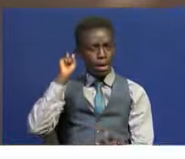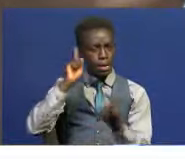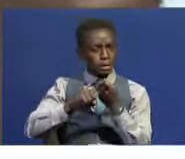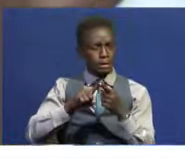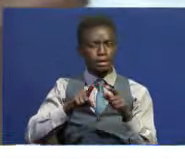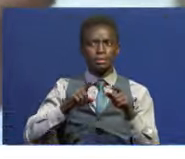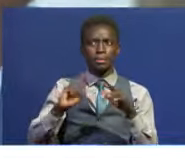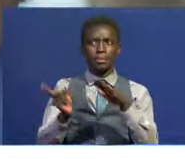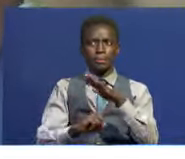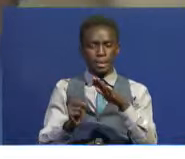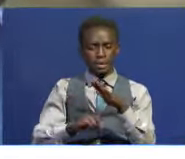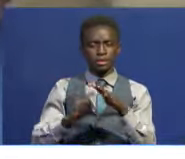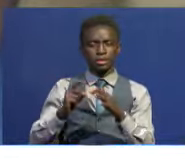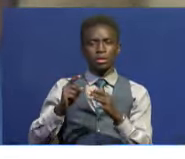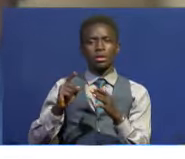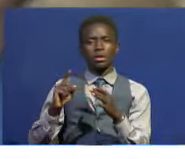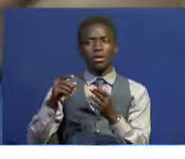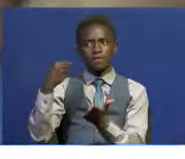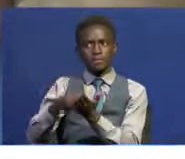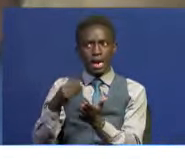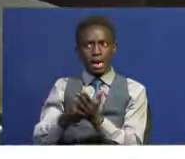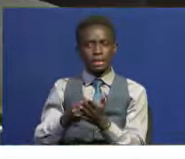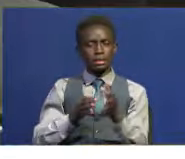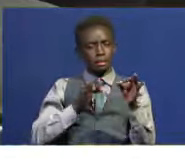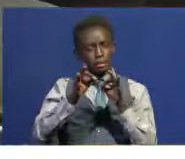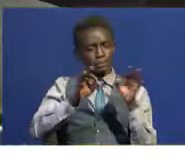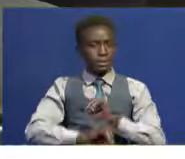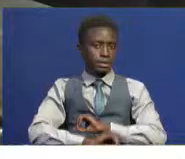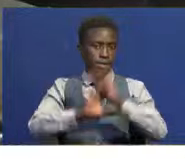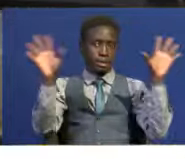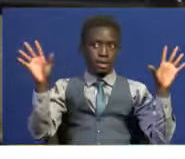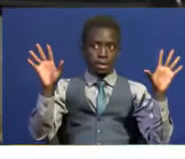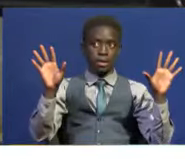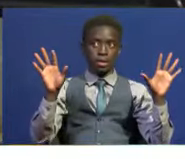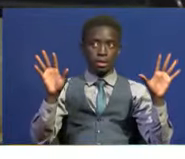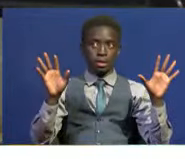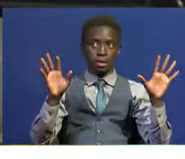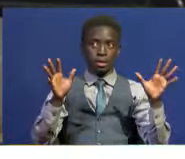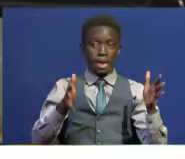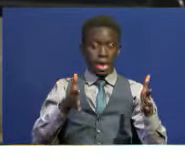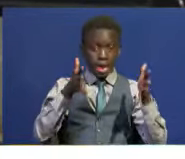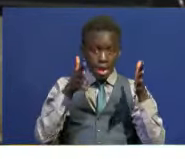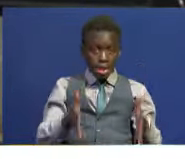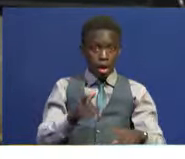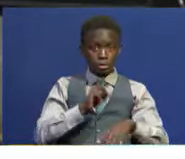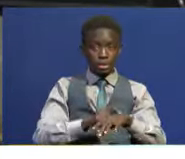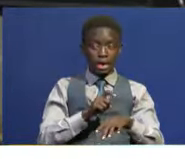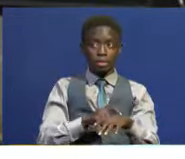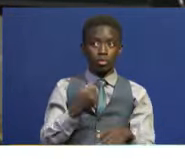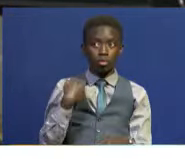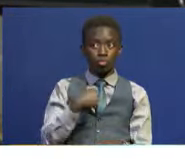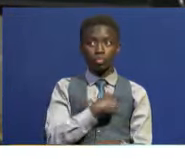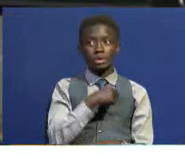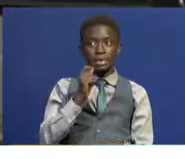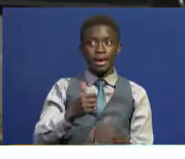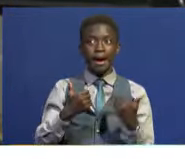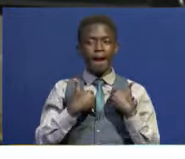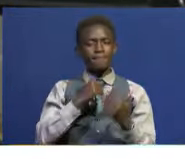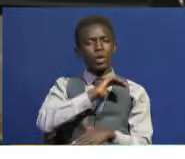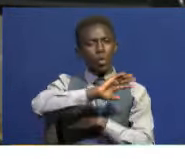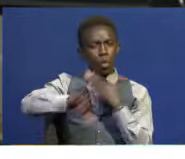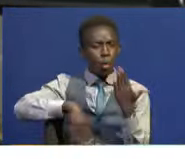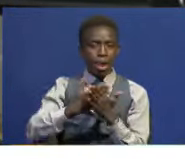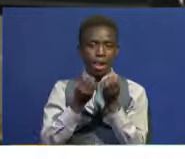maybe stop this transaction until such a time we are vast with every information. And no, I